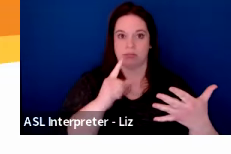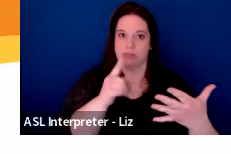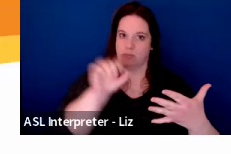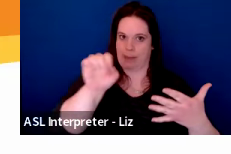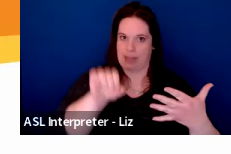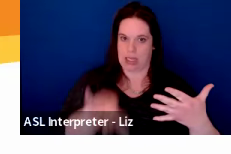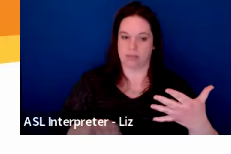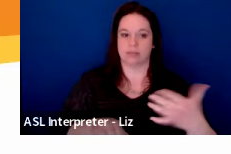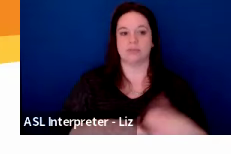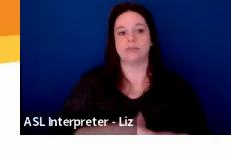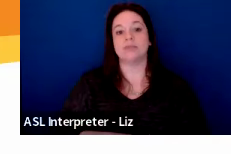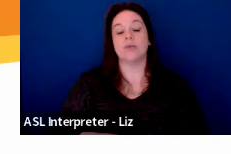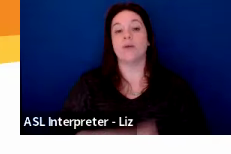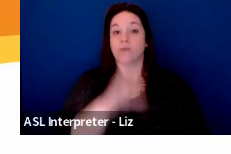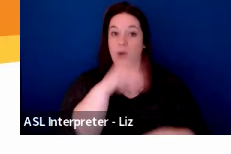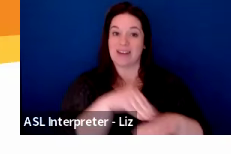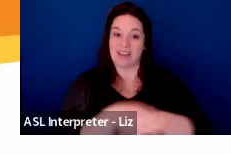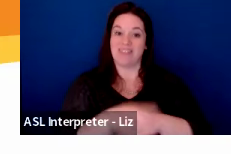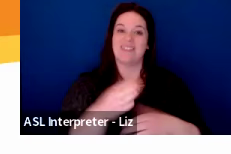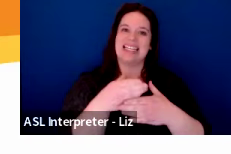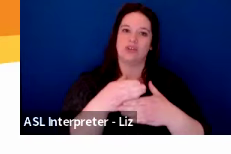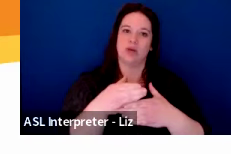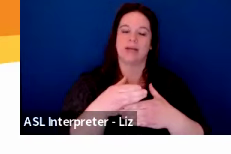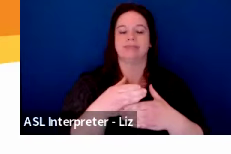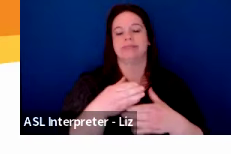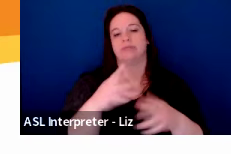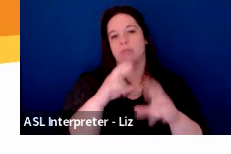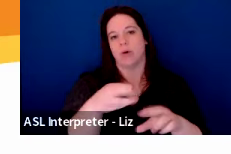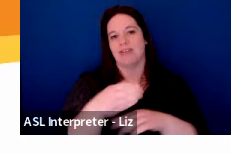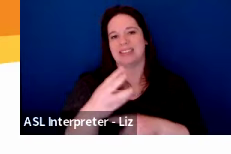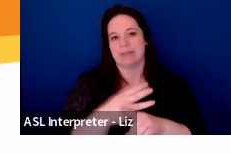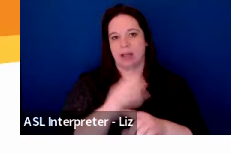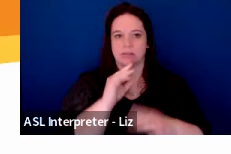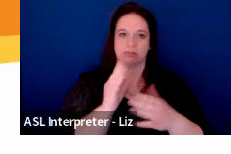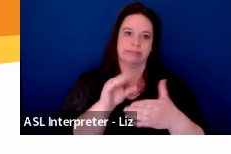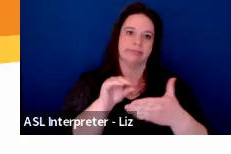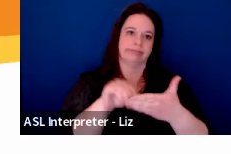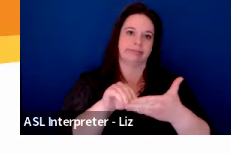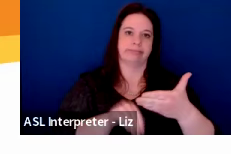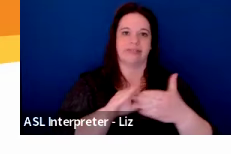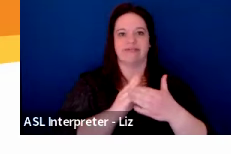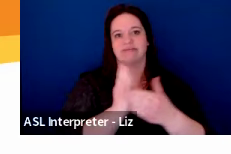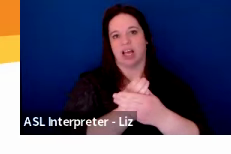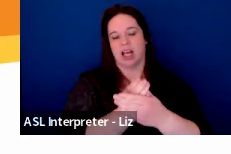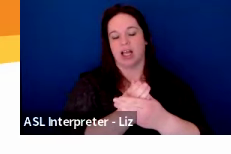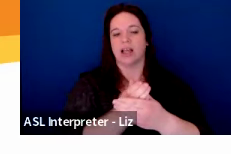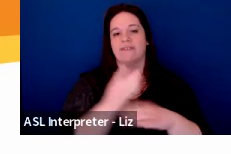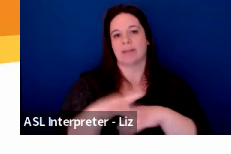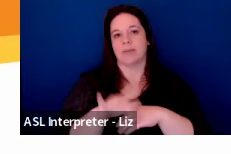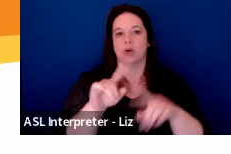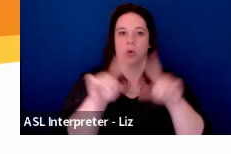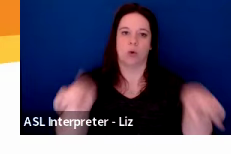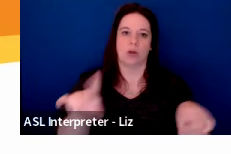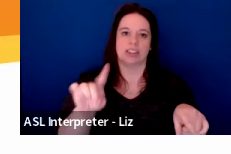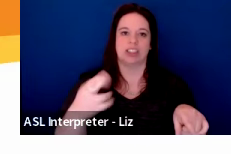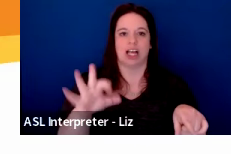an interim report that you complete after 6 months. And that is also going to be available on your dashboard, and